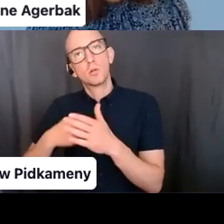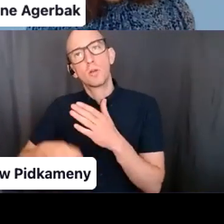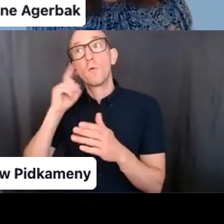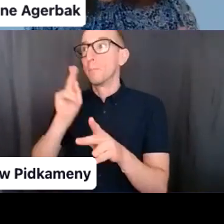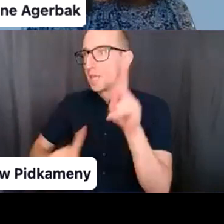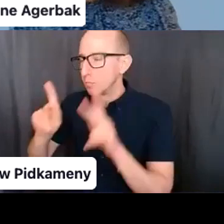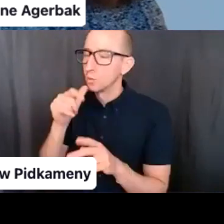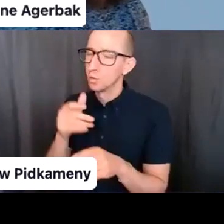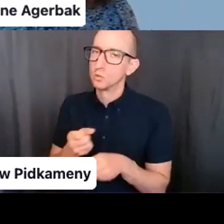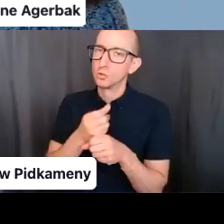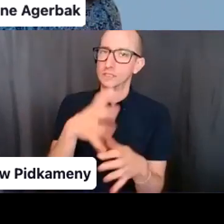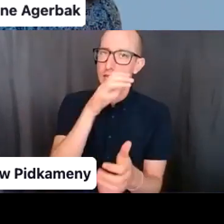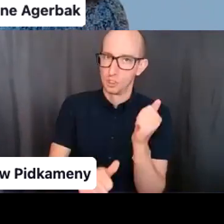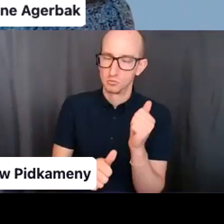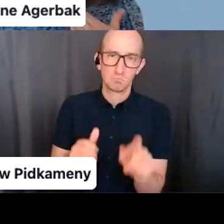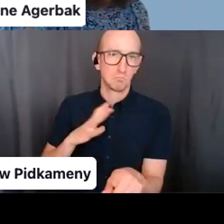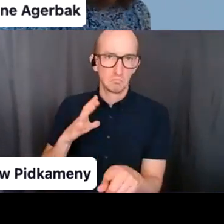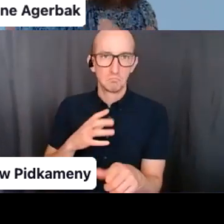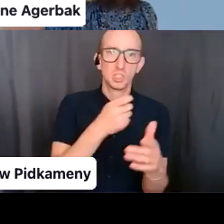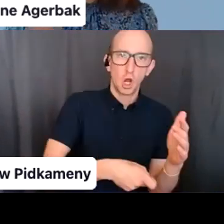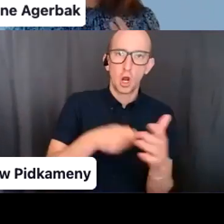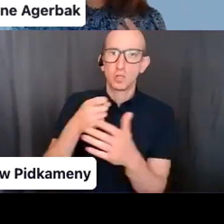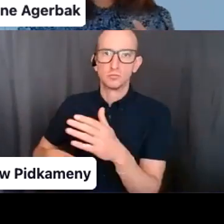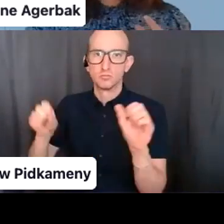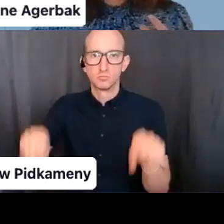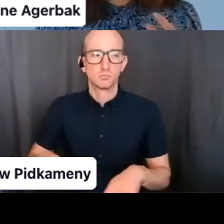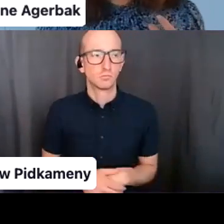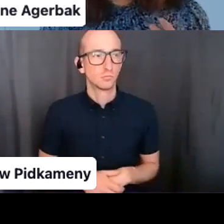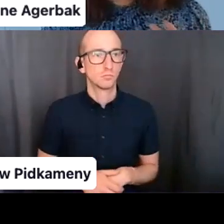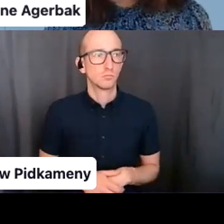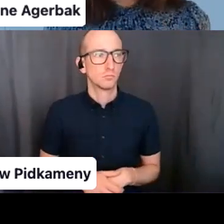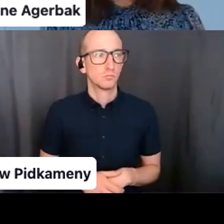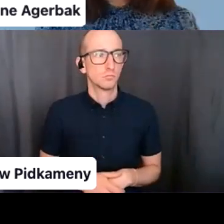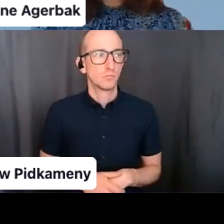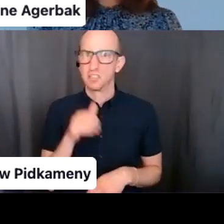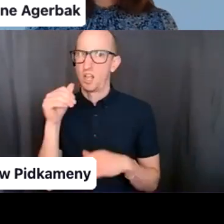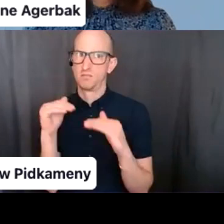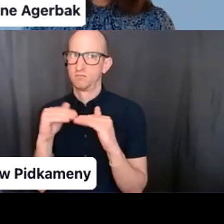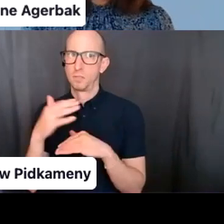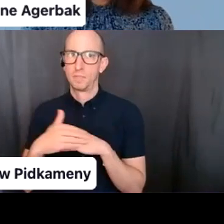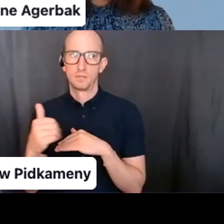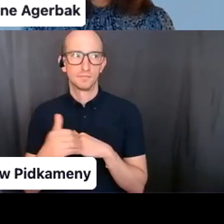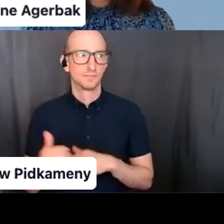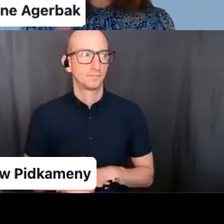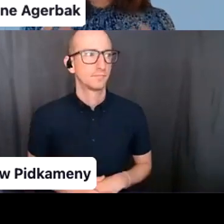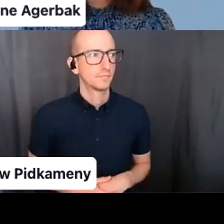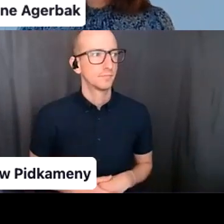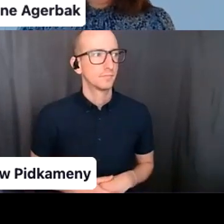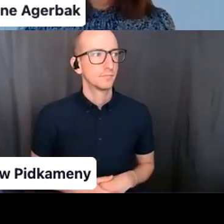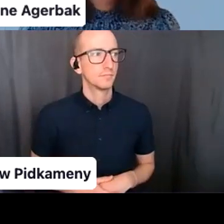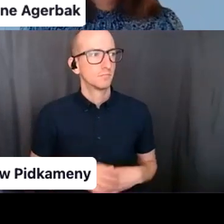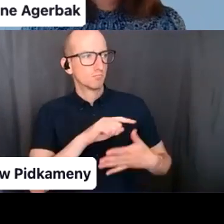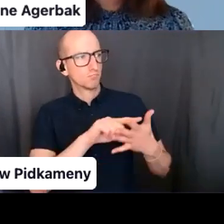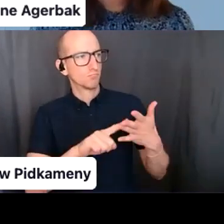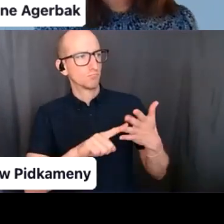Now, handler responsibilities. The owner or handler of the service animal is responsible for ensuring that their animal